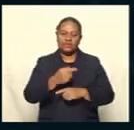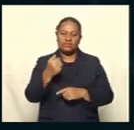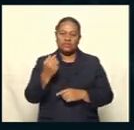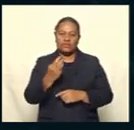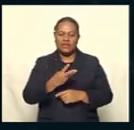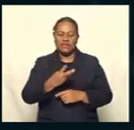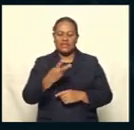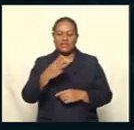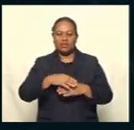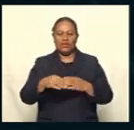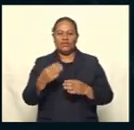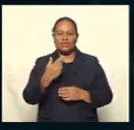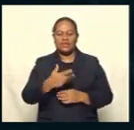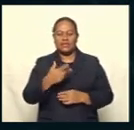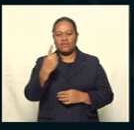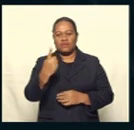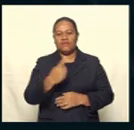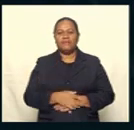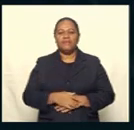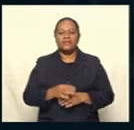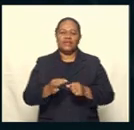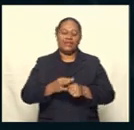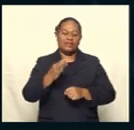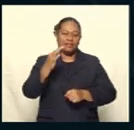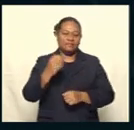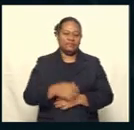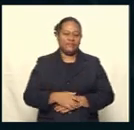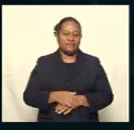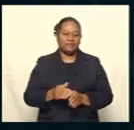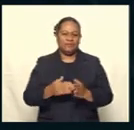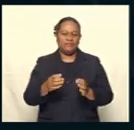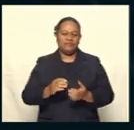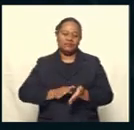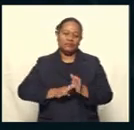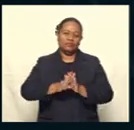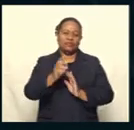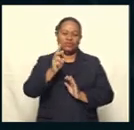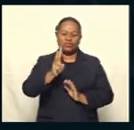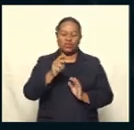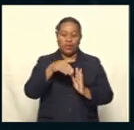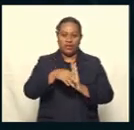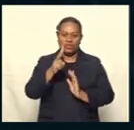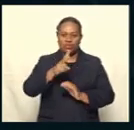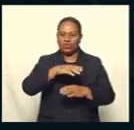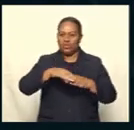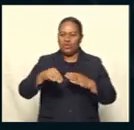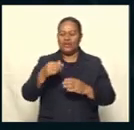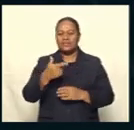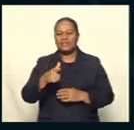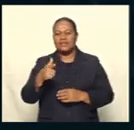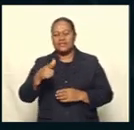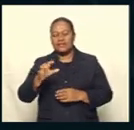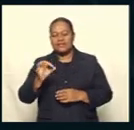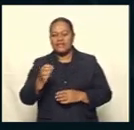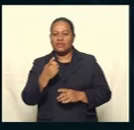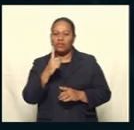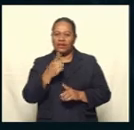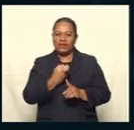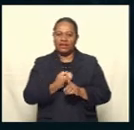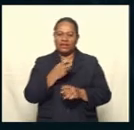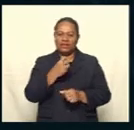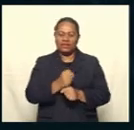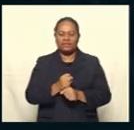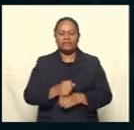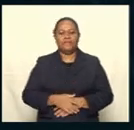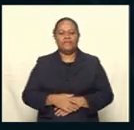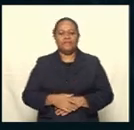$13.81. Bulk gas will see a 10 cents decrease from $2.70 to $2.60 per kg. Auto gas